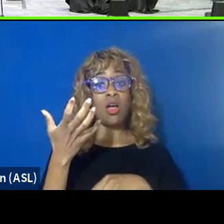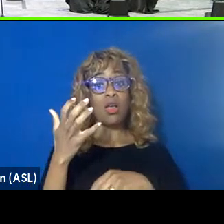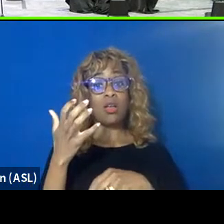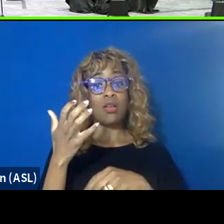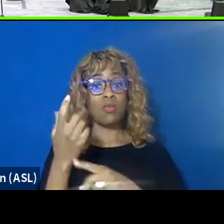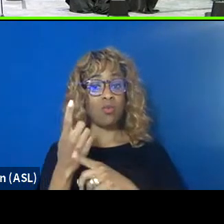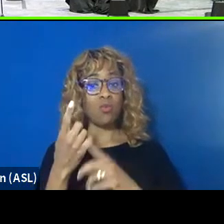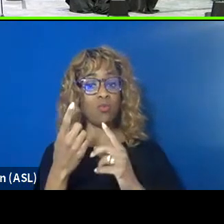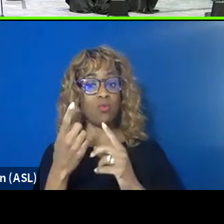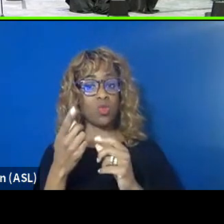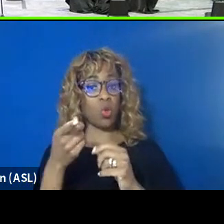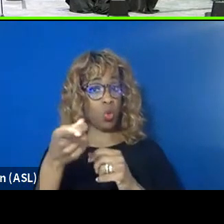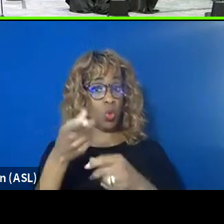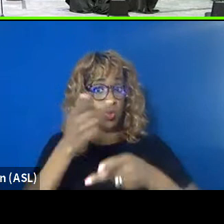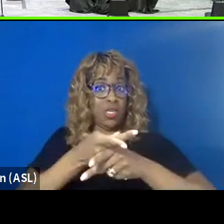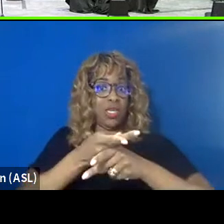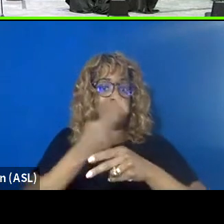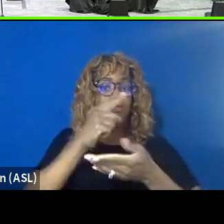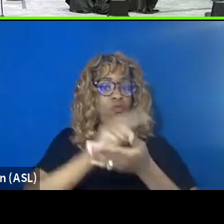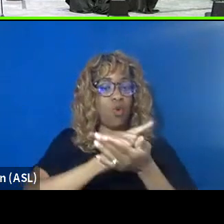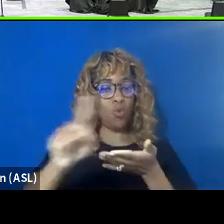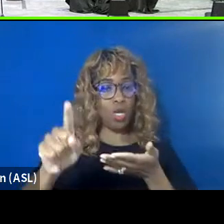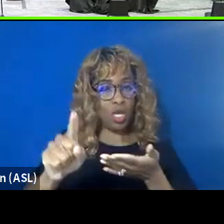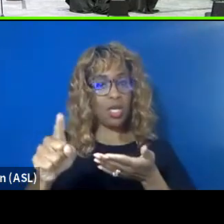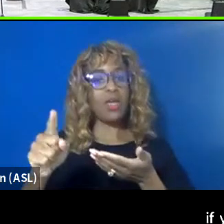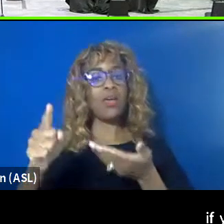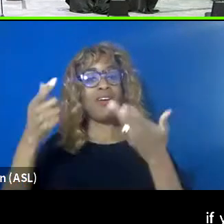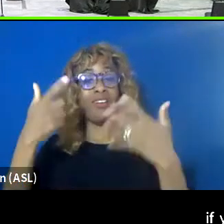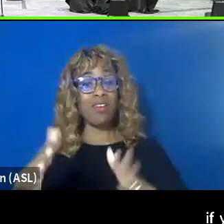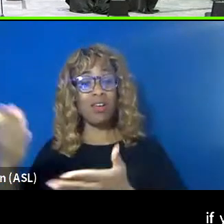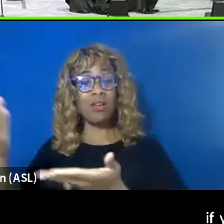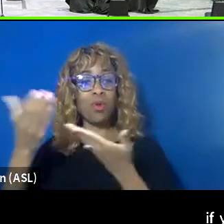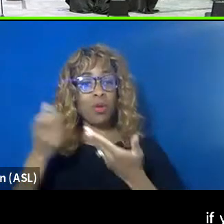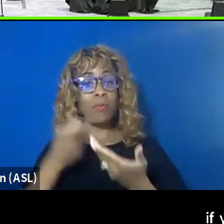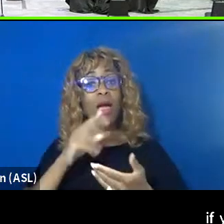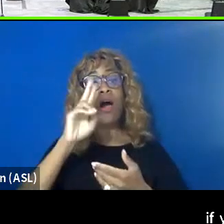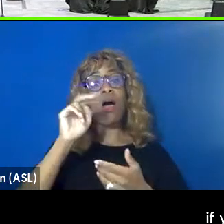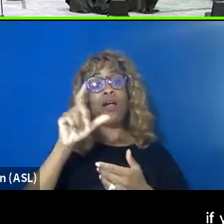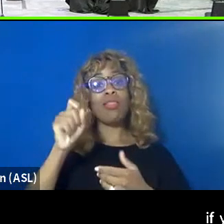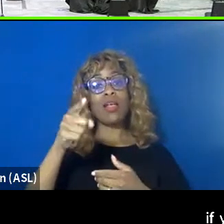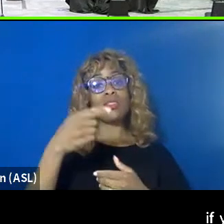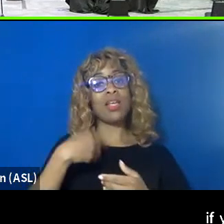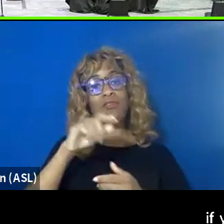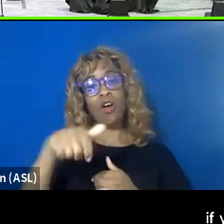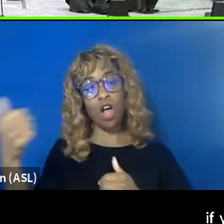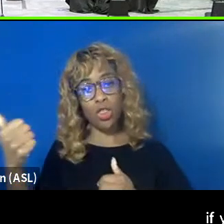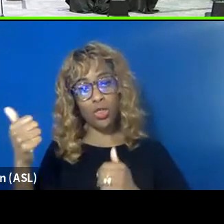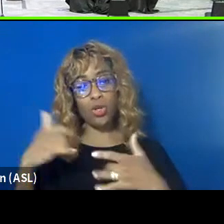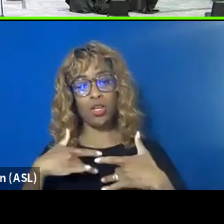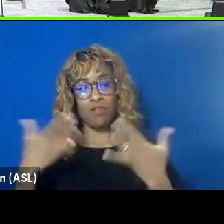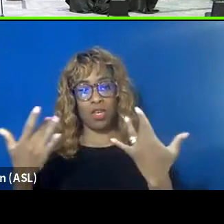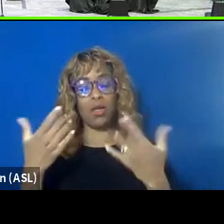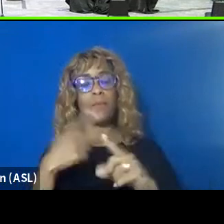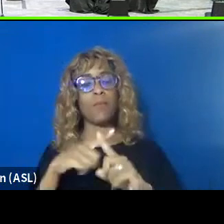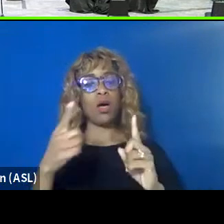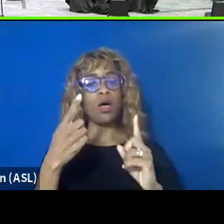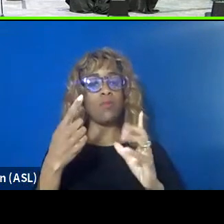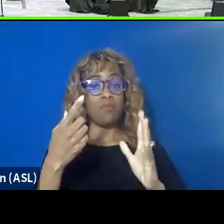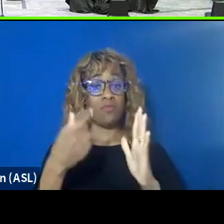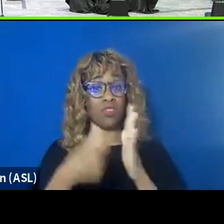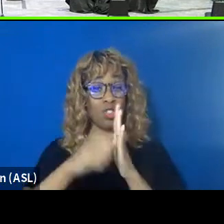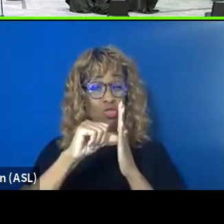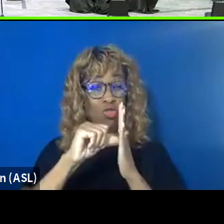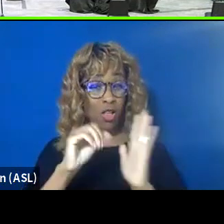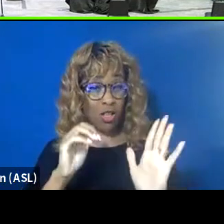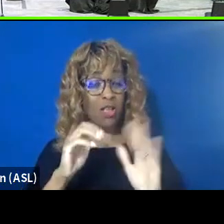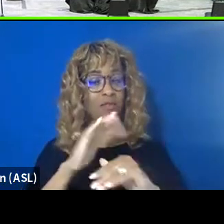be basically you'll keep it for a week and then bring it back unless you have another engagement. But want to make sure that, and reiterate that